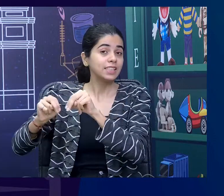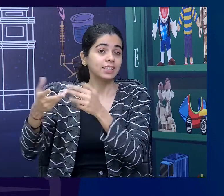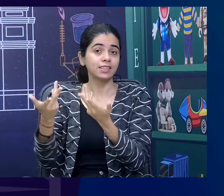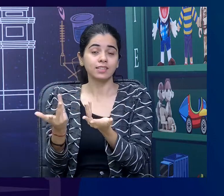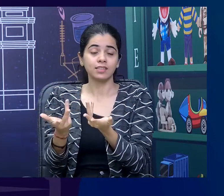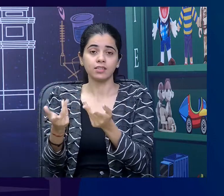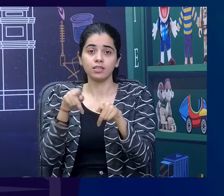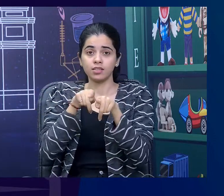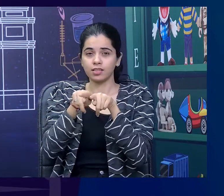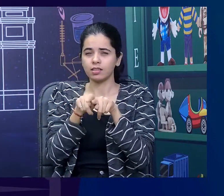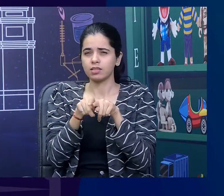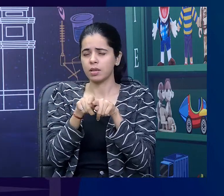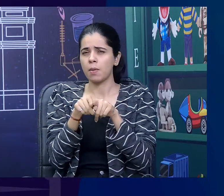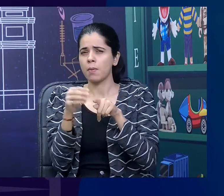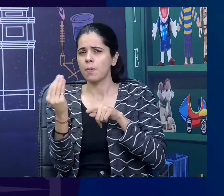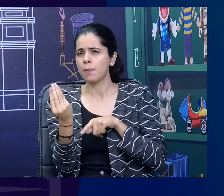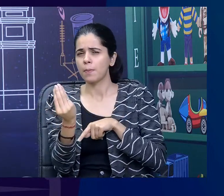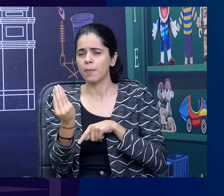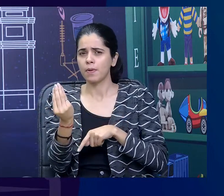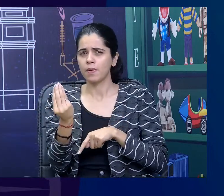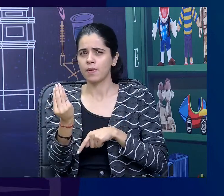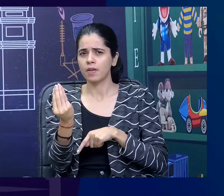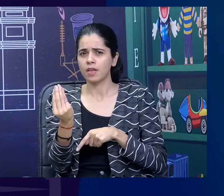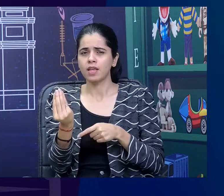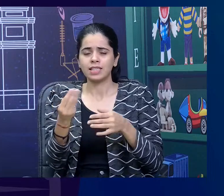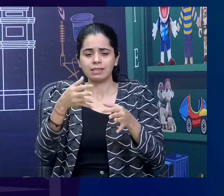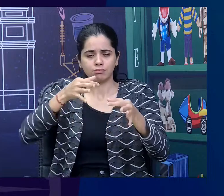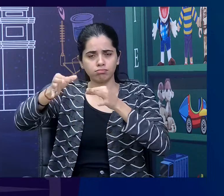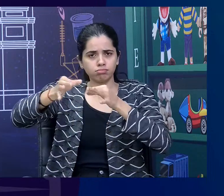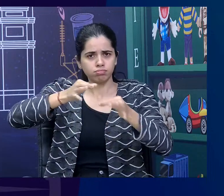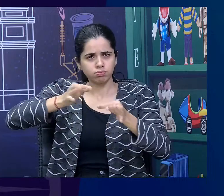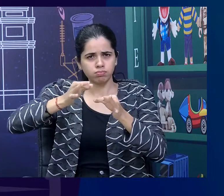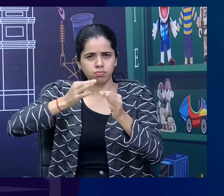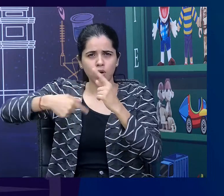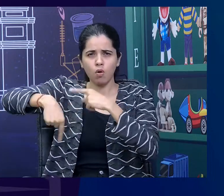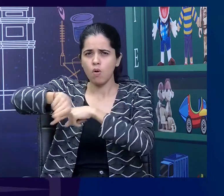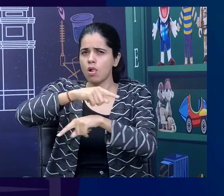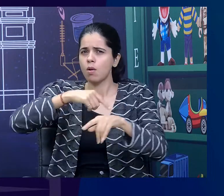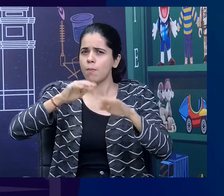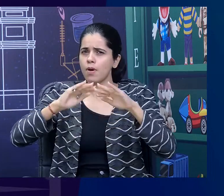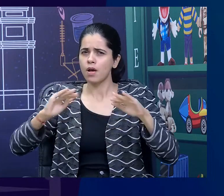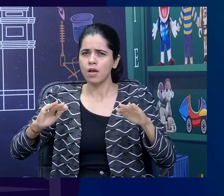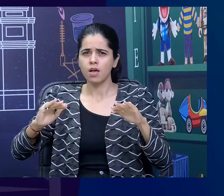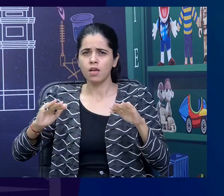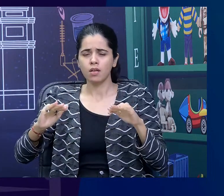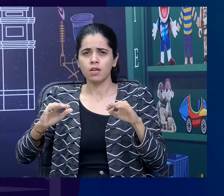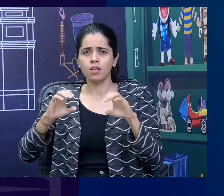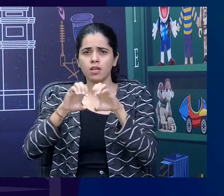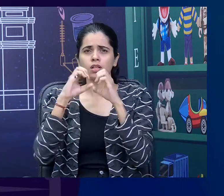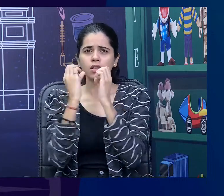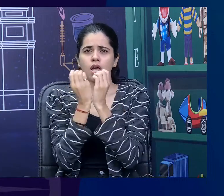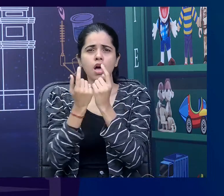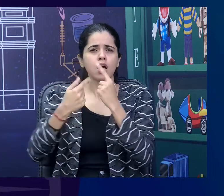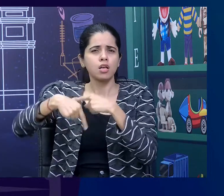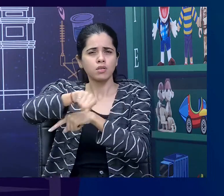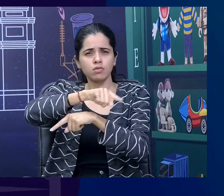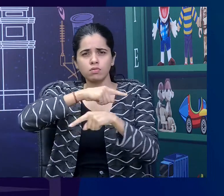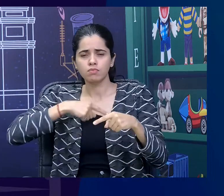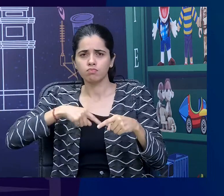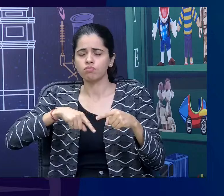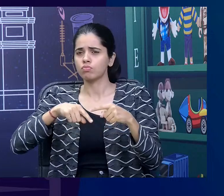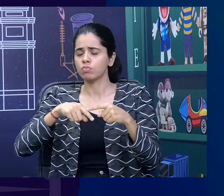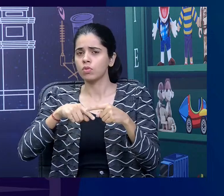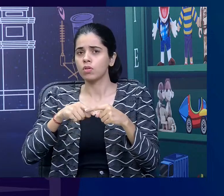level, like giving a very specific prescription, okay, to every child. So this is a classroom which believes